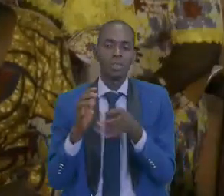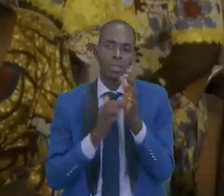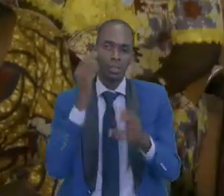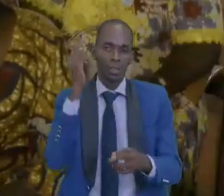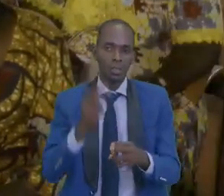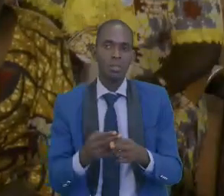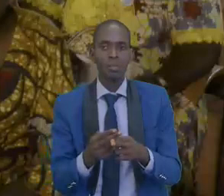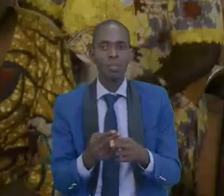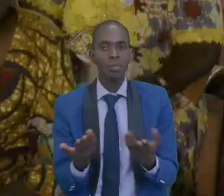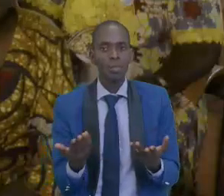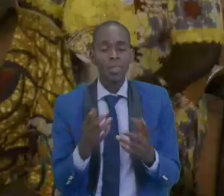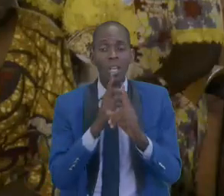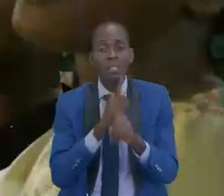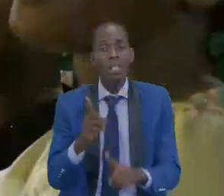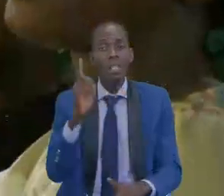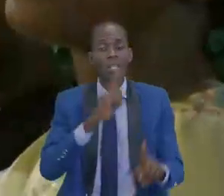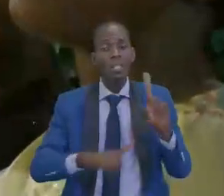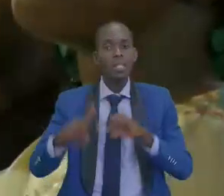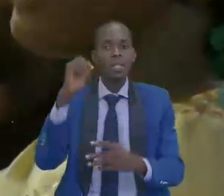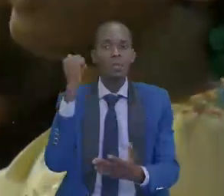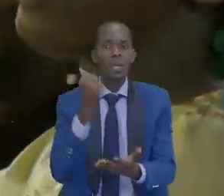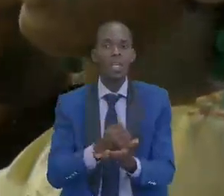Let me hear a good amen.